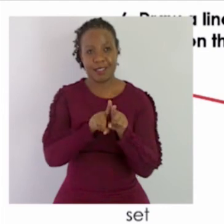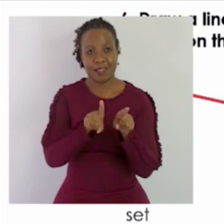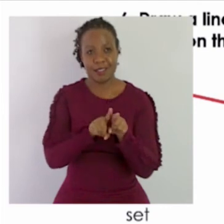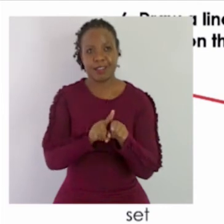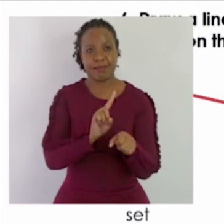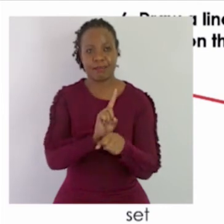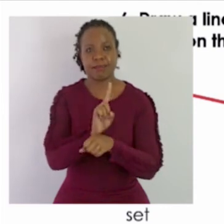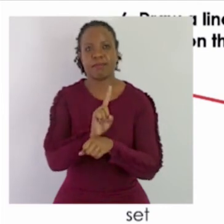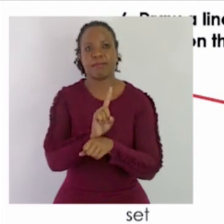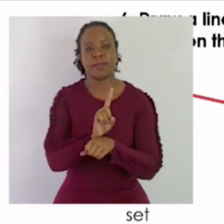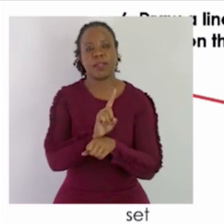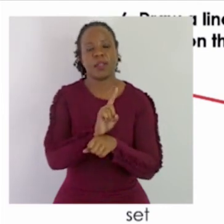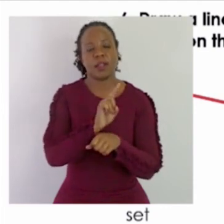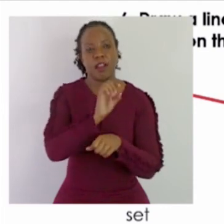of